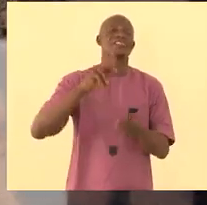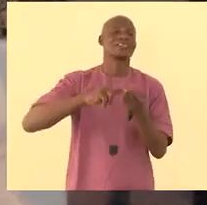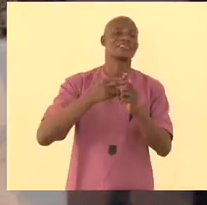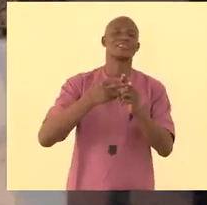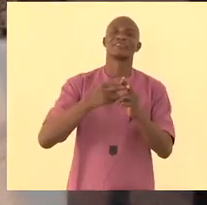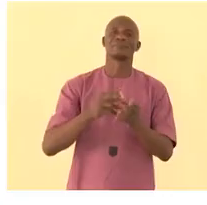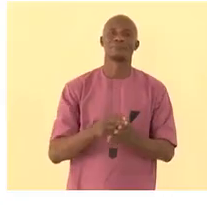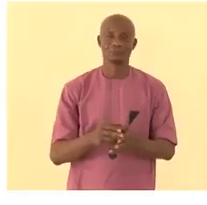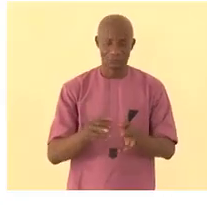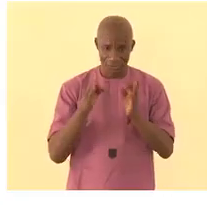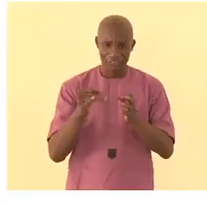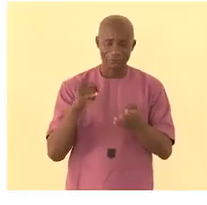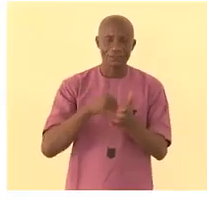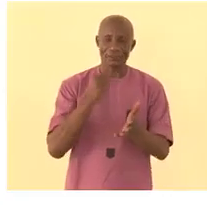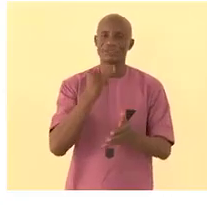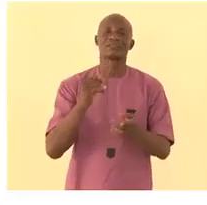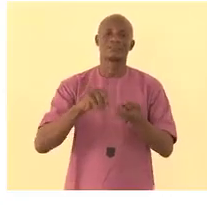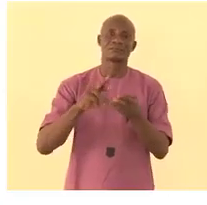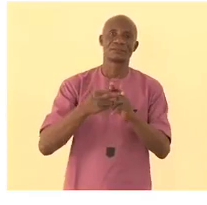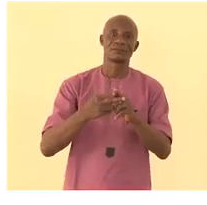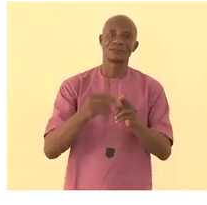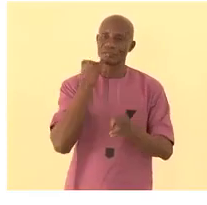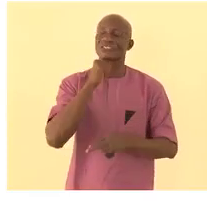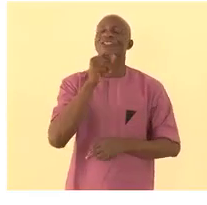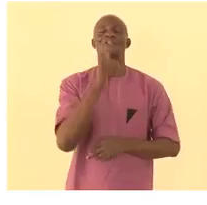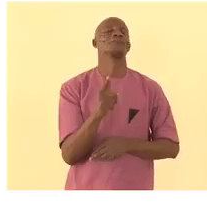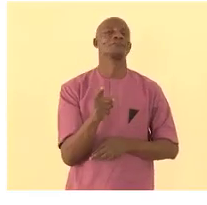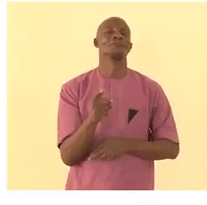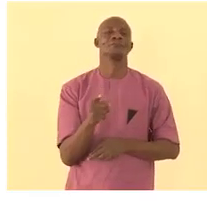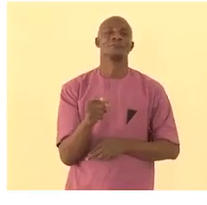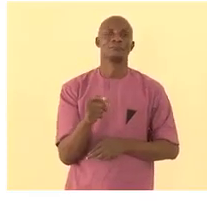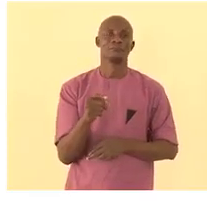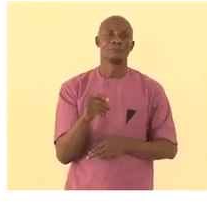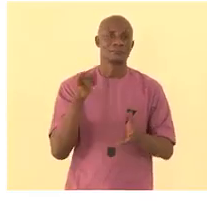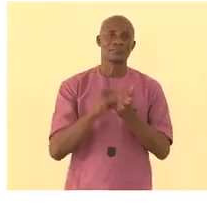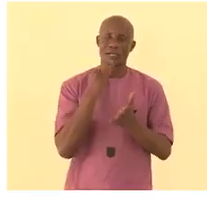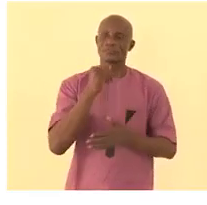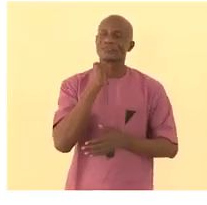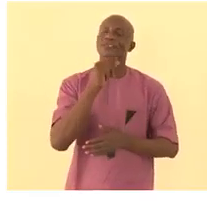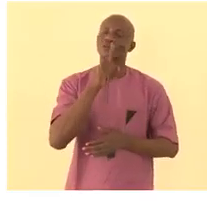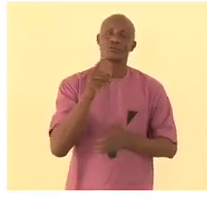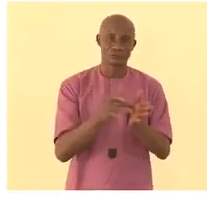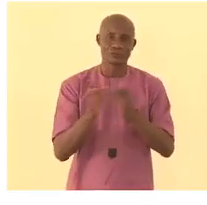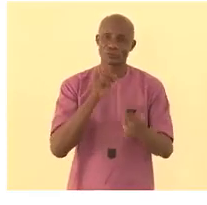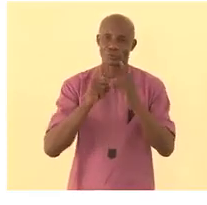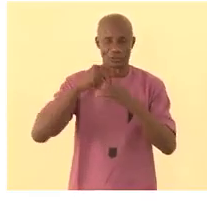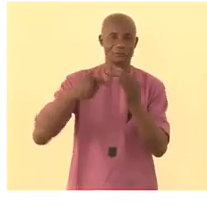relative. If it is relative, it's not truth. That's not the truth Jesus is talking